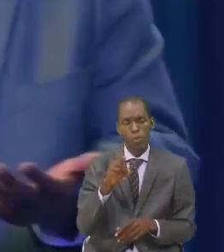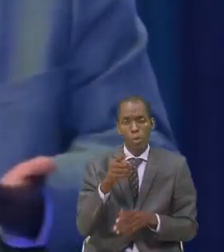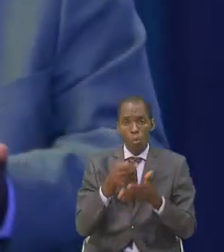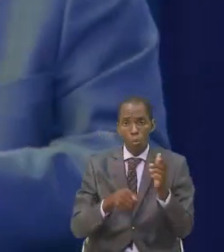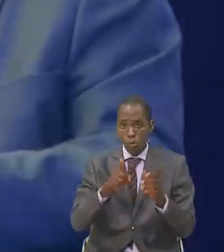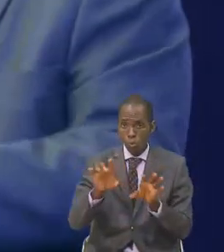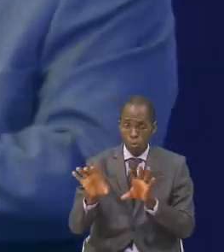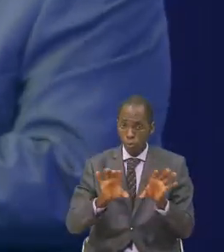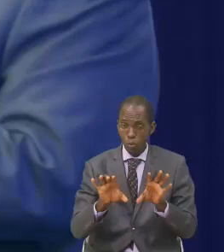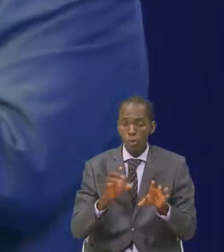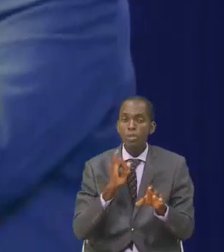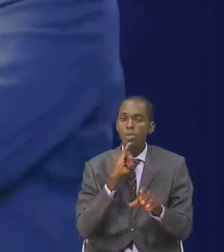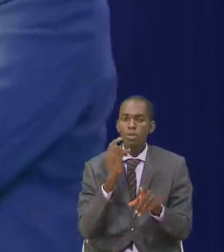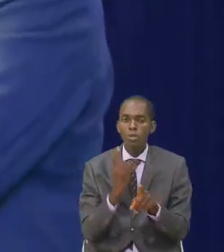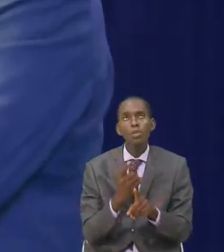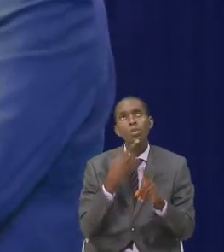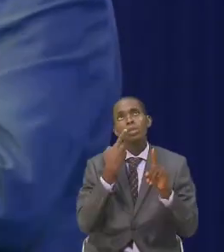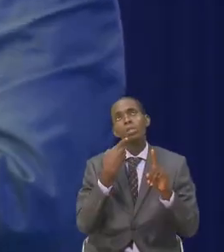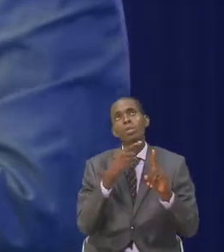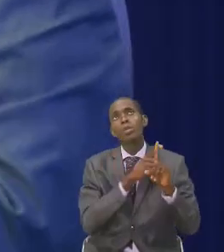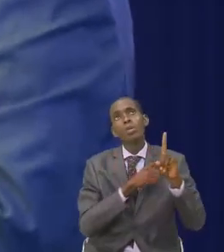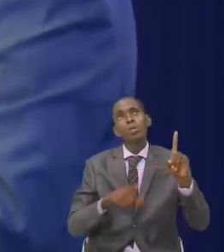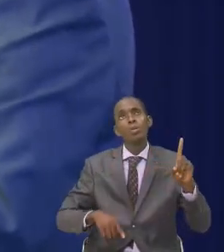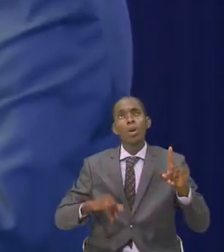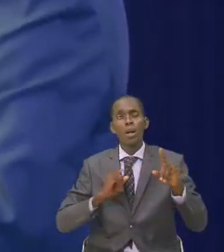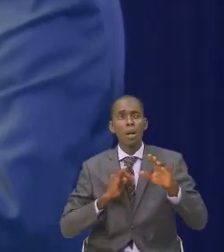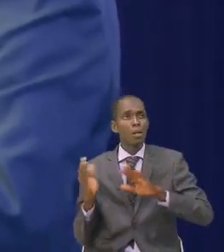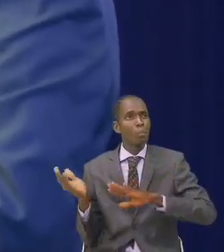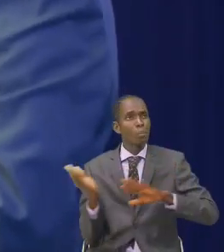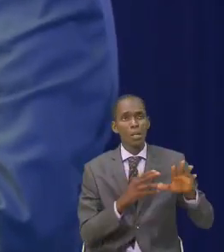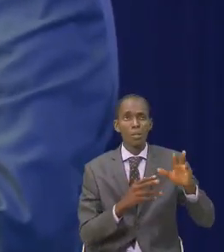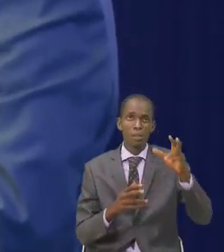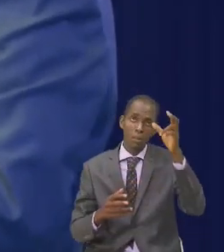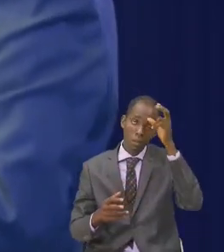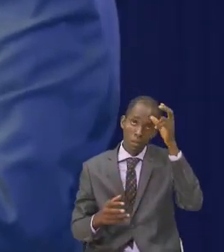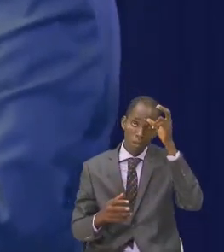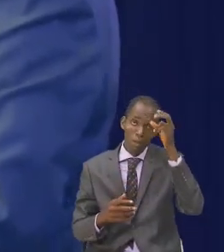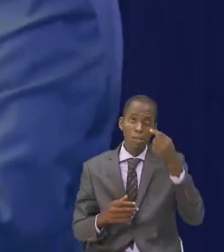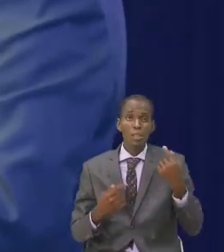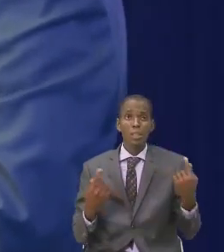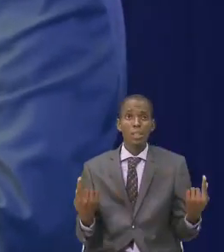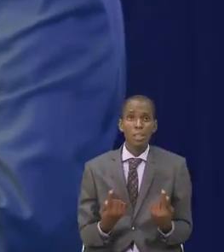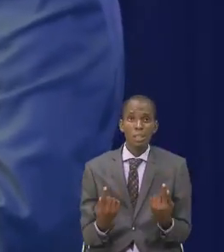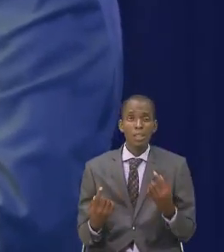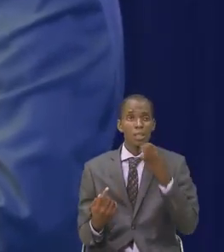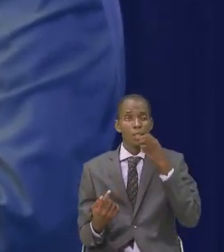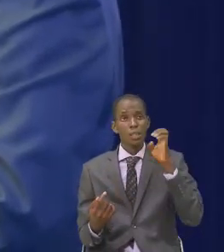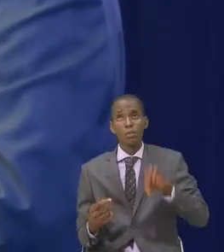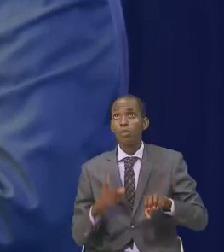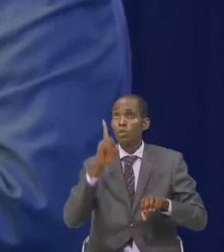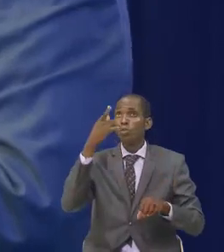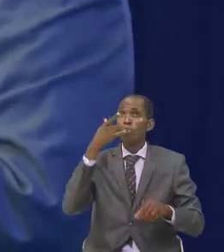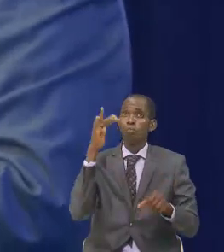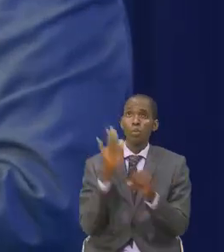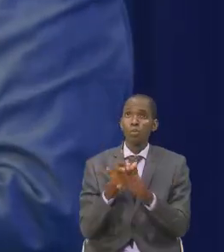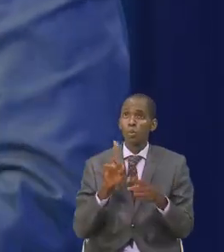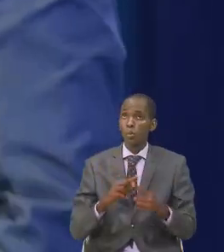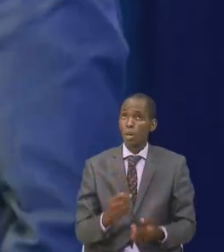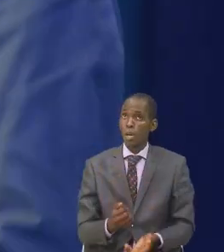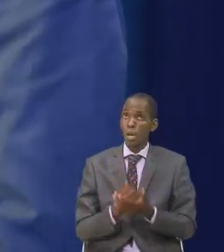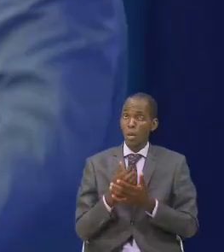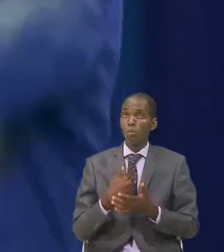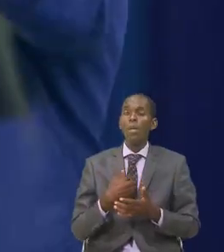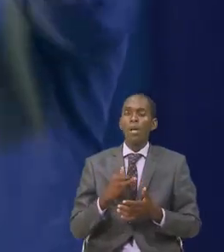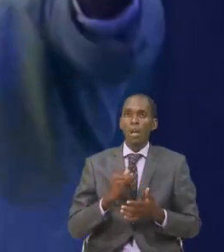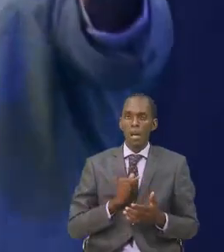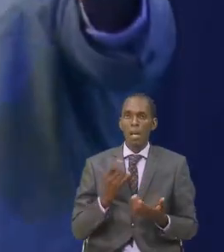for you, and you say, Lord, I abandon Satan, I abandon sin, I abandon